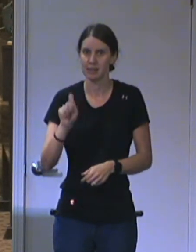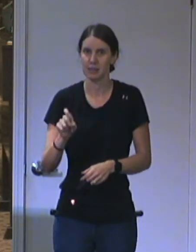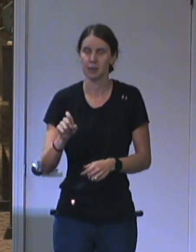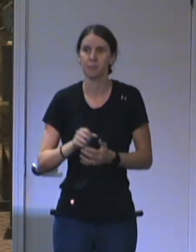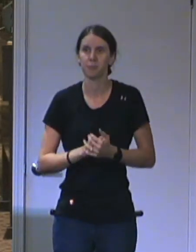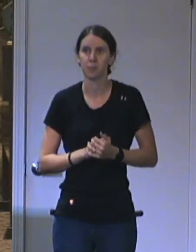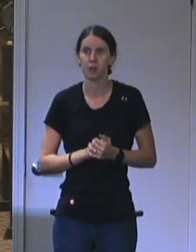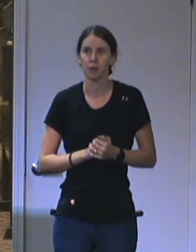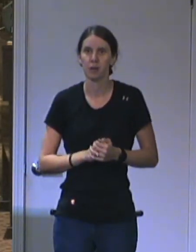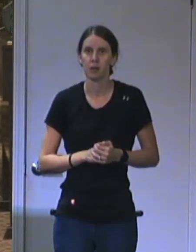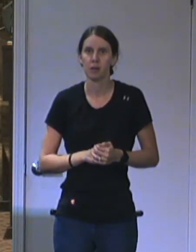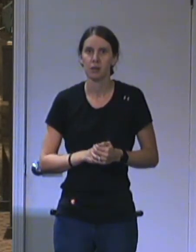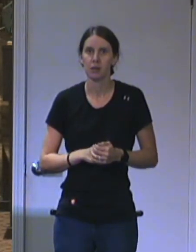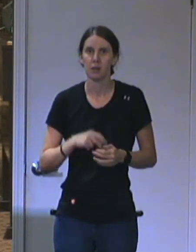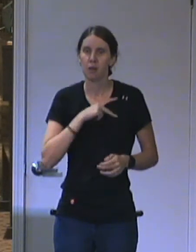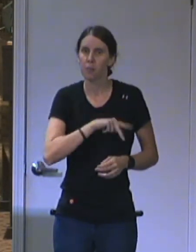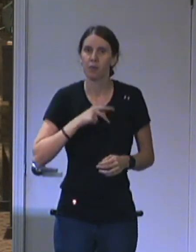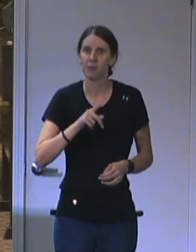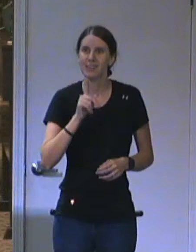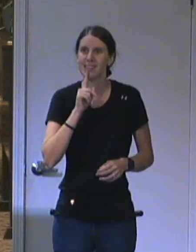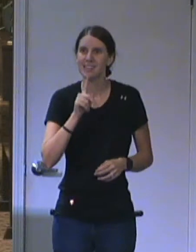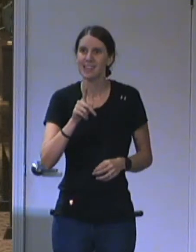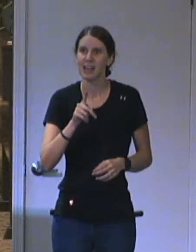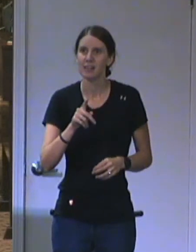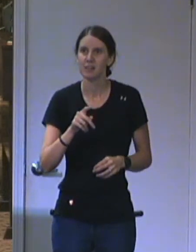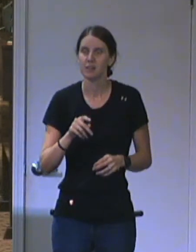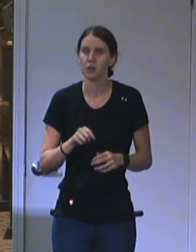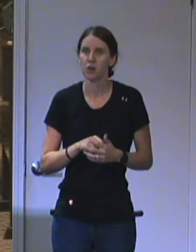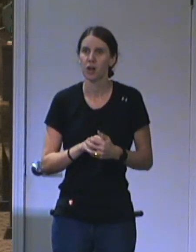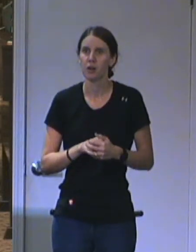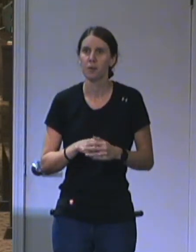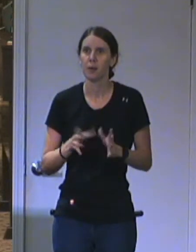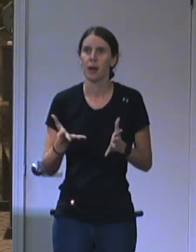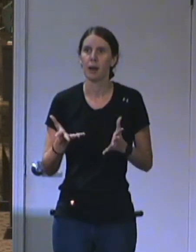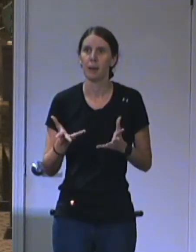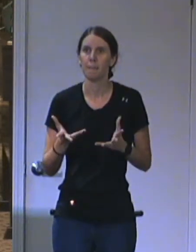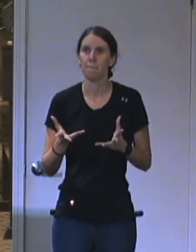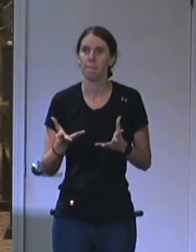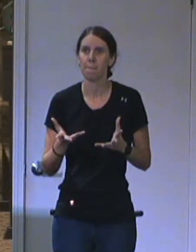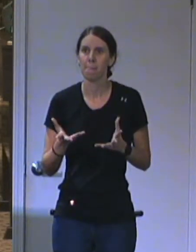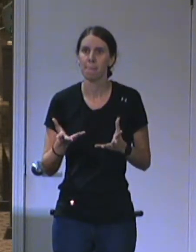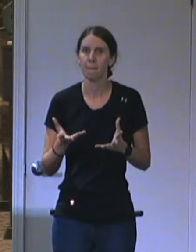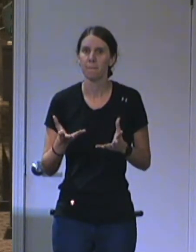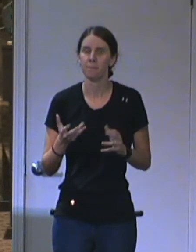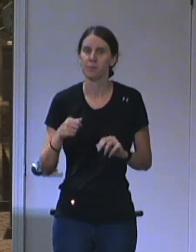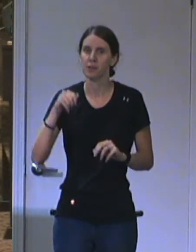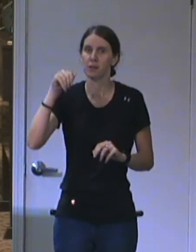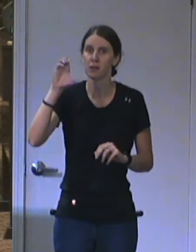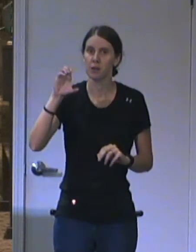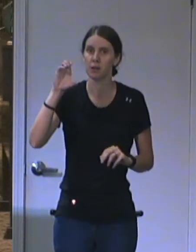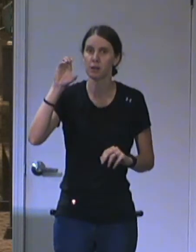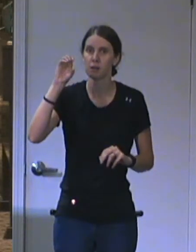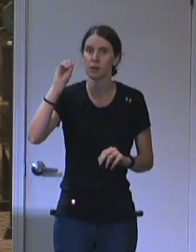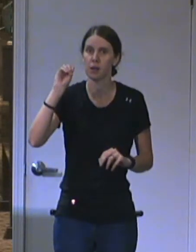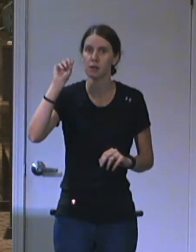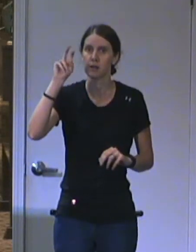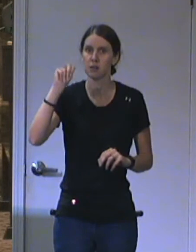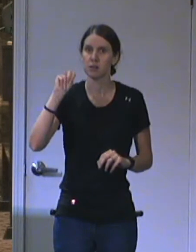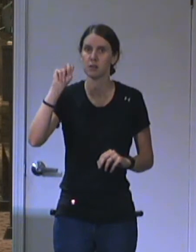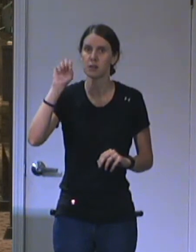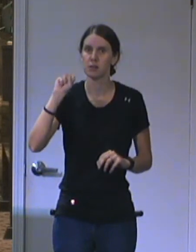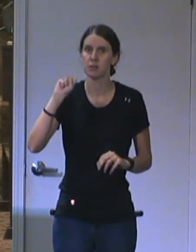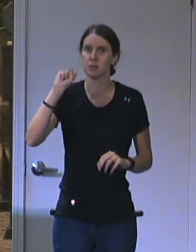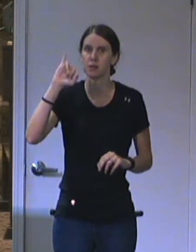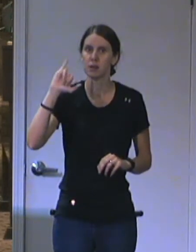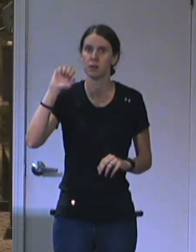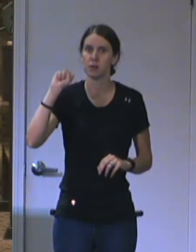concision. He would not call them circumcision, which they used to be known for, because he said, they're the ones that